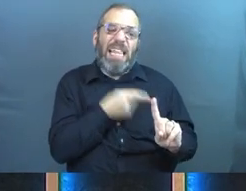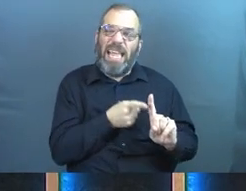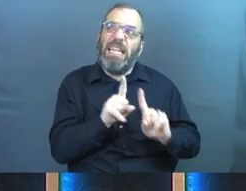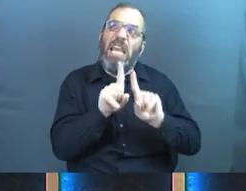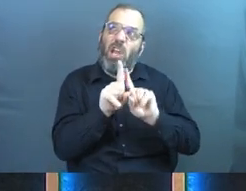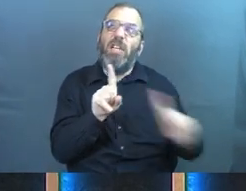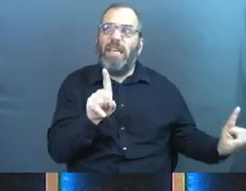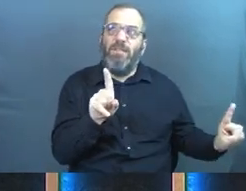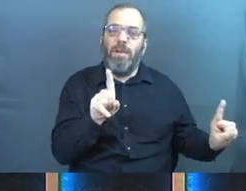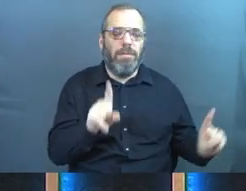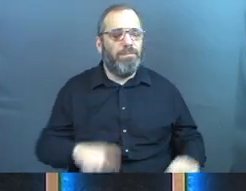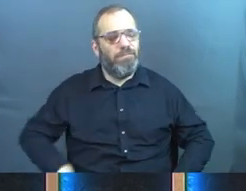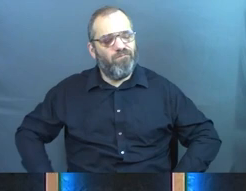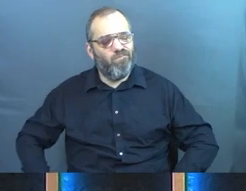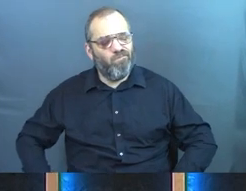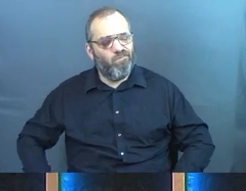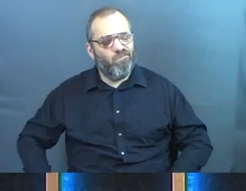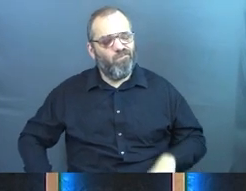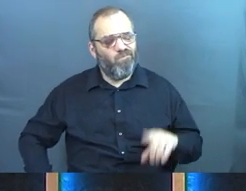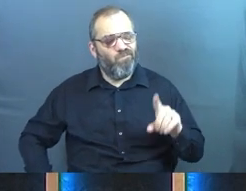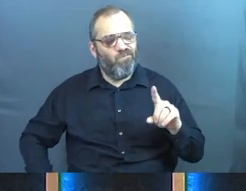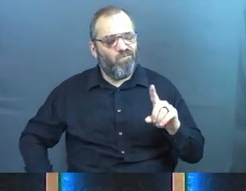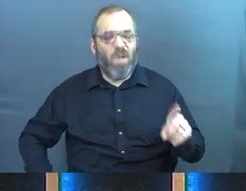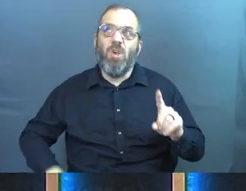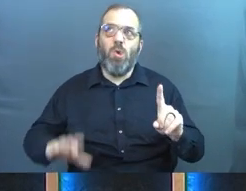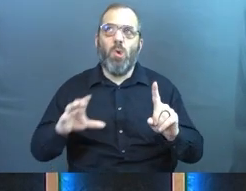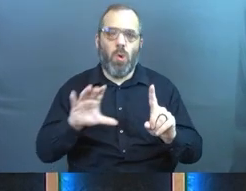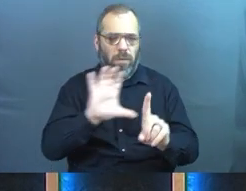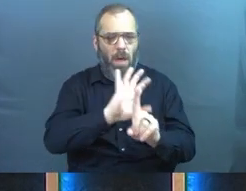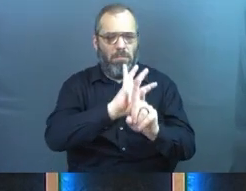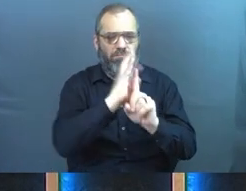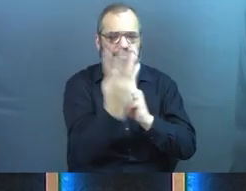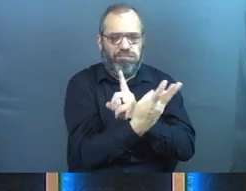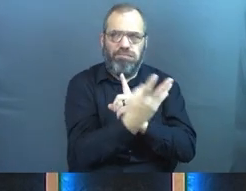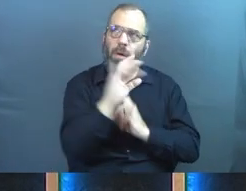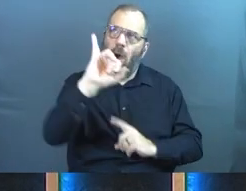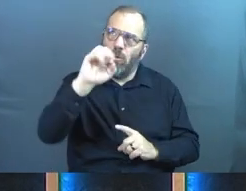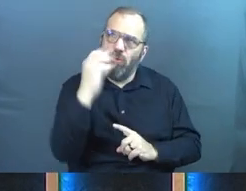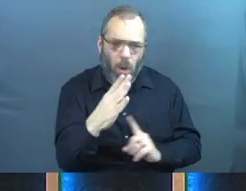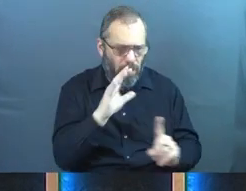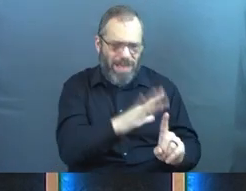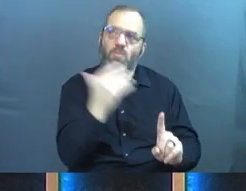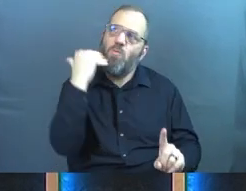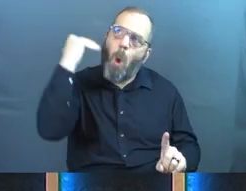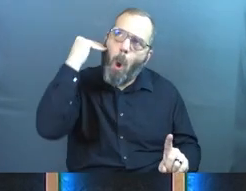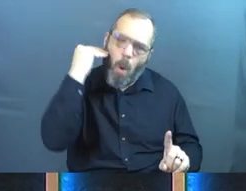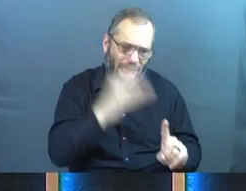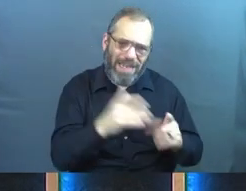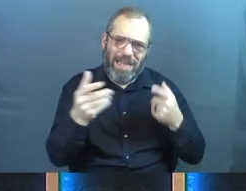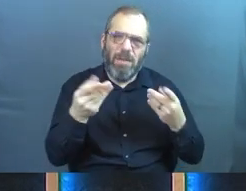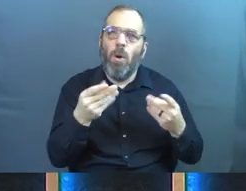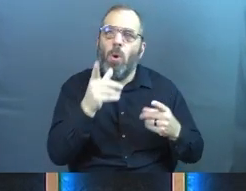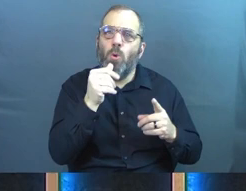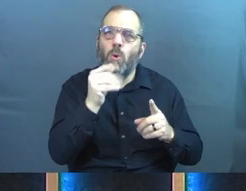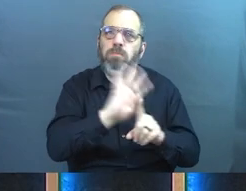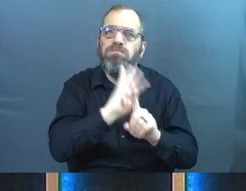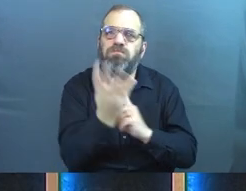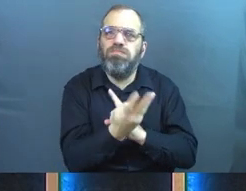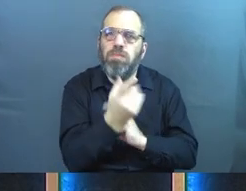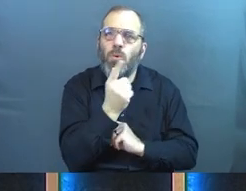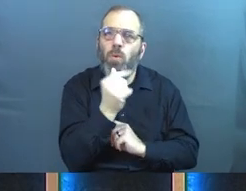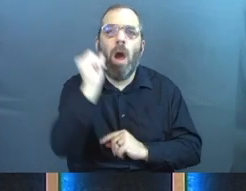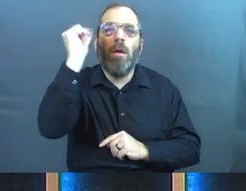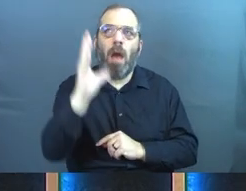fall away. And he says this, he says, you have always put a wall of protection around Job and his home and his property. Who put the wall of